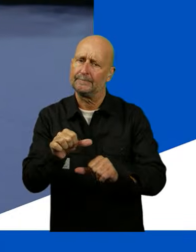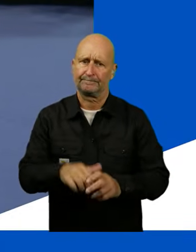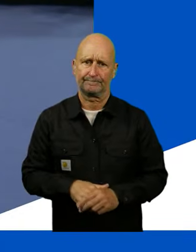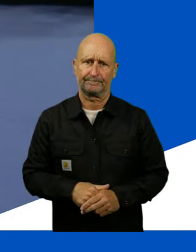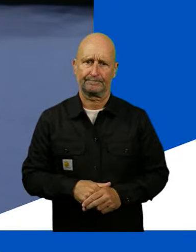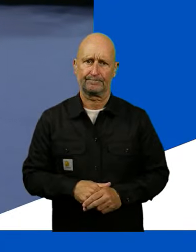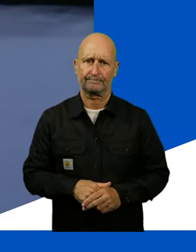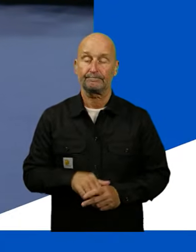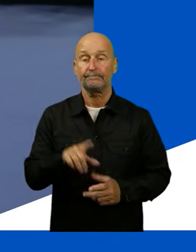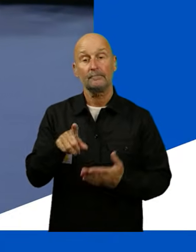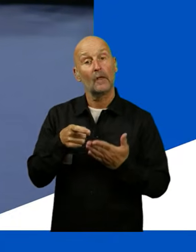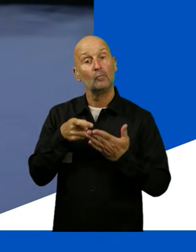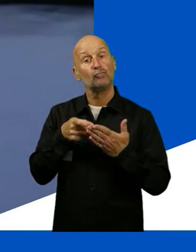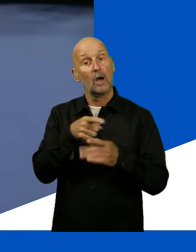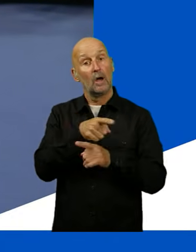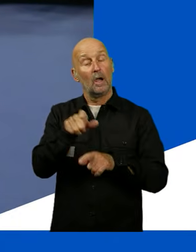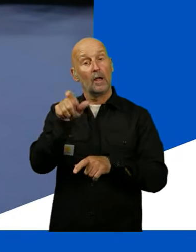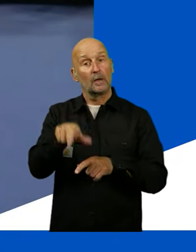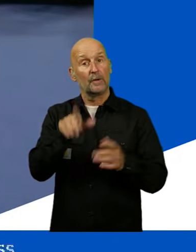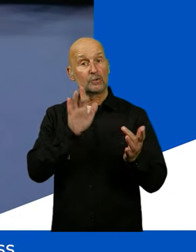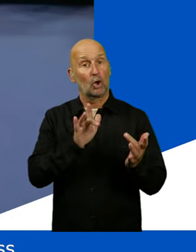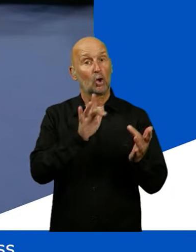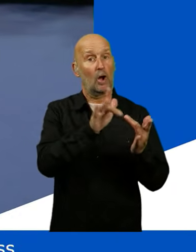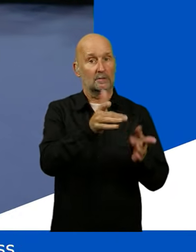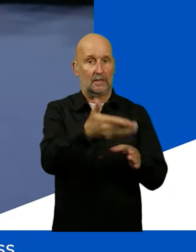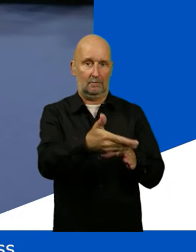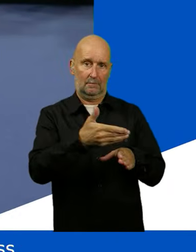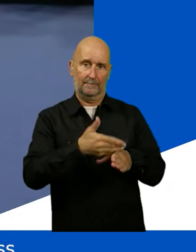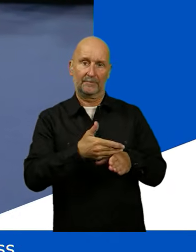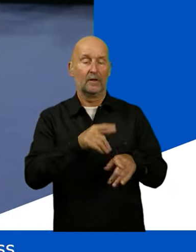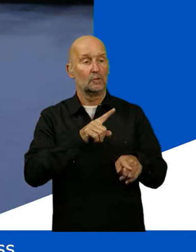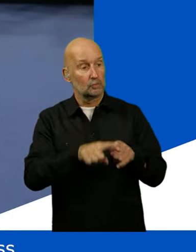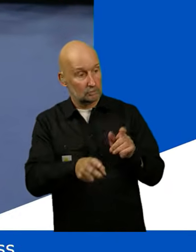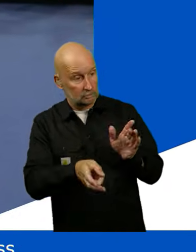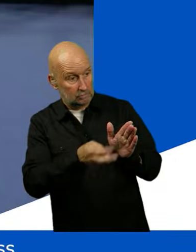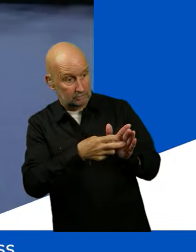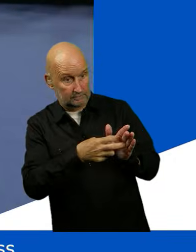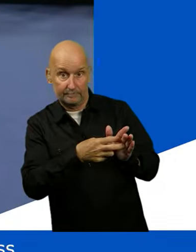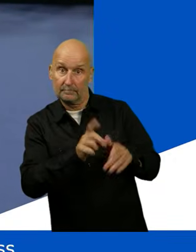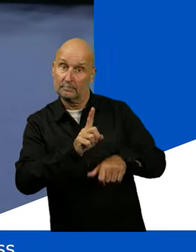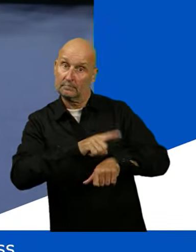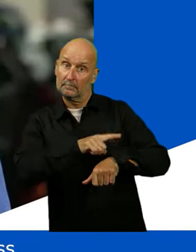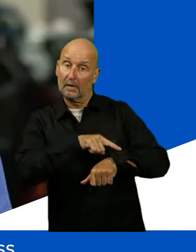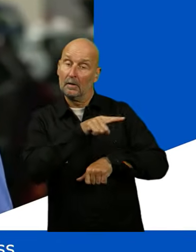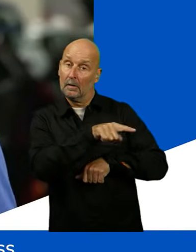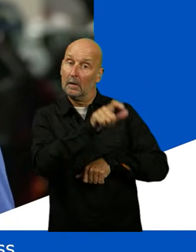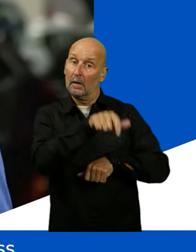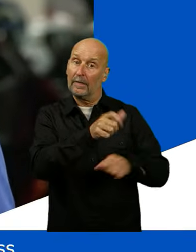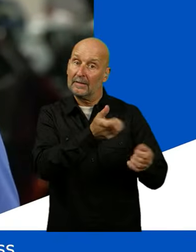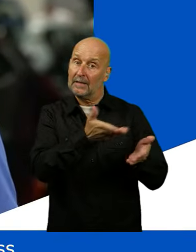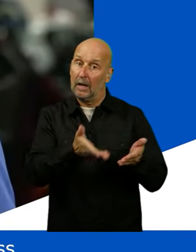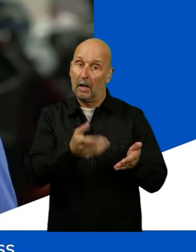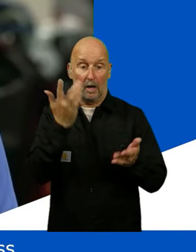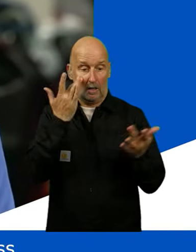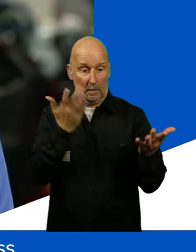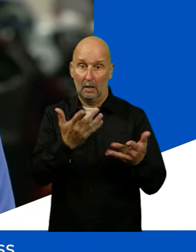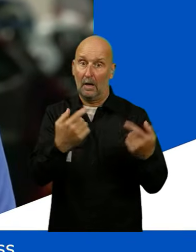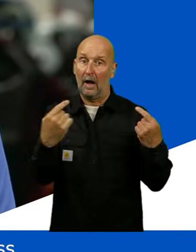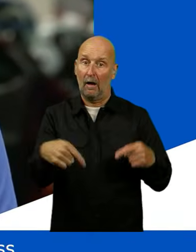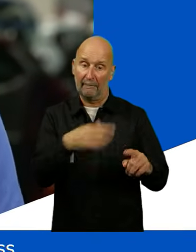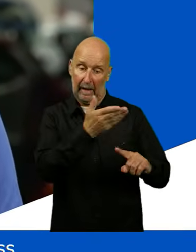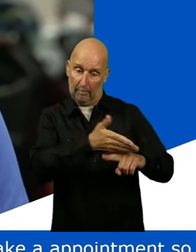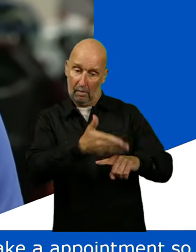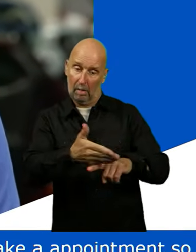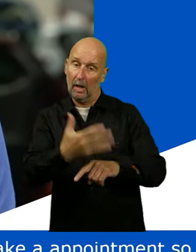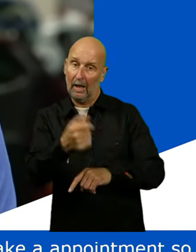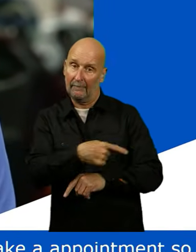always recommend that our customers contact the dealer in advance to try and make an appointment so the dealer can make sure that what they want to see is available for them on that day